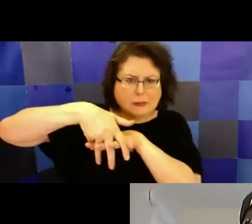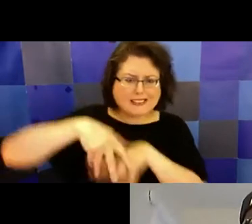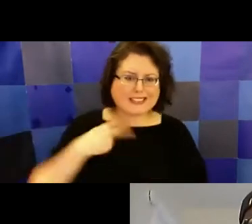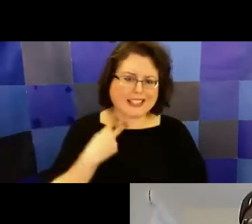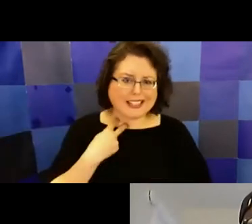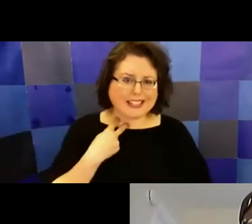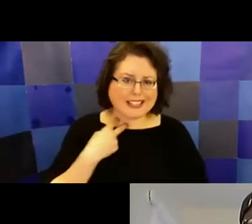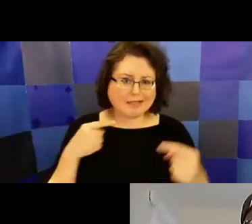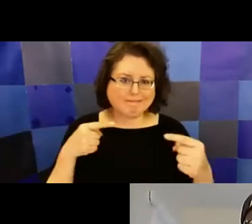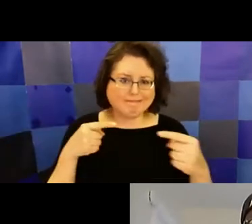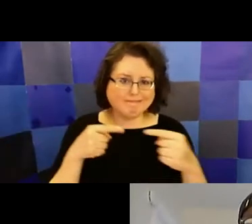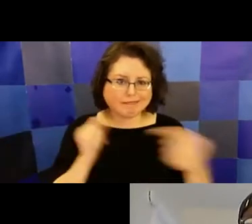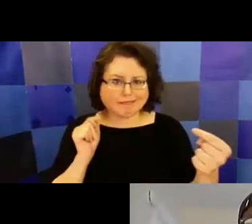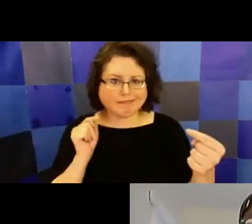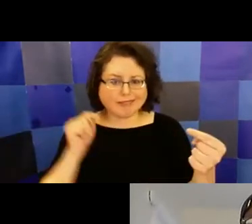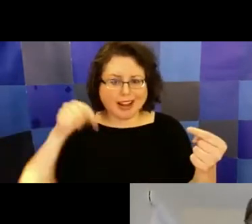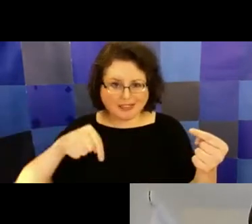contradictions of our society.